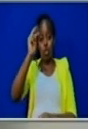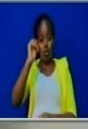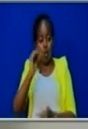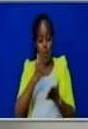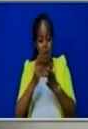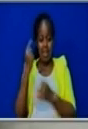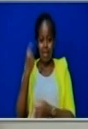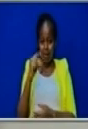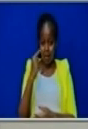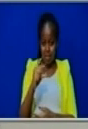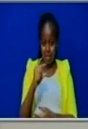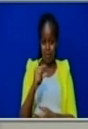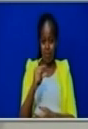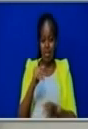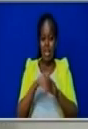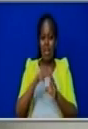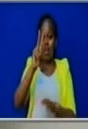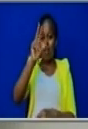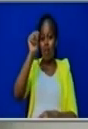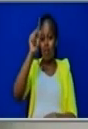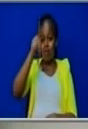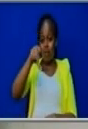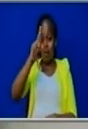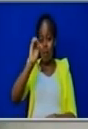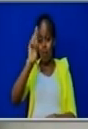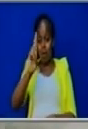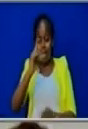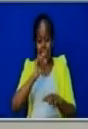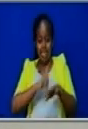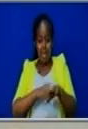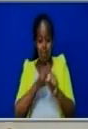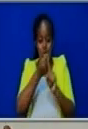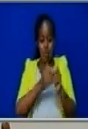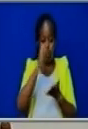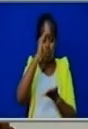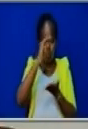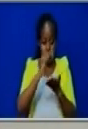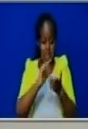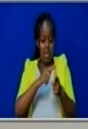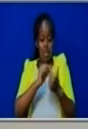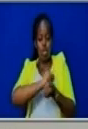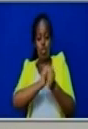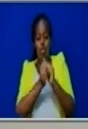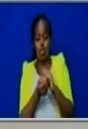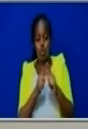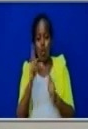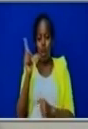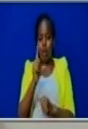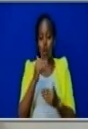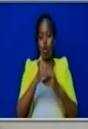state, when the temperature is lowered, it is converted to liquid. Okay, that process what you're